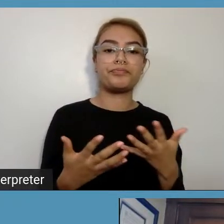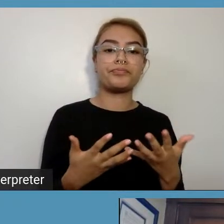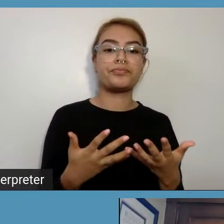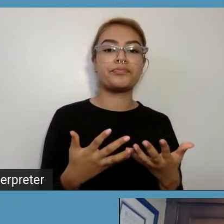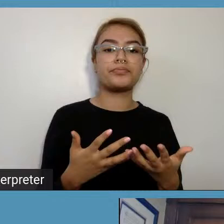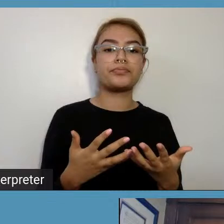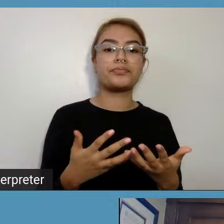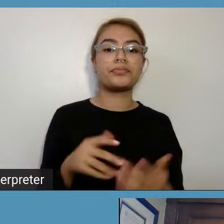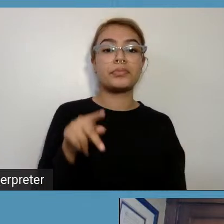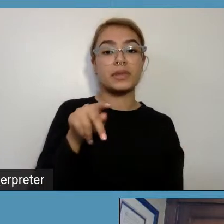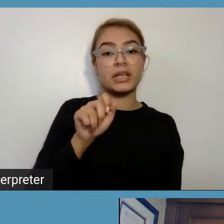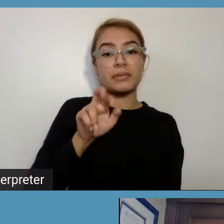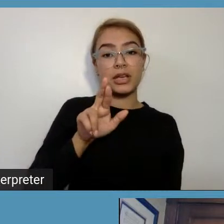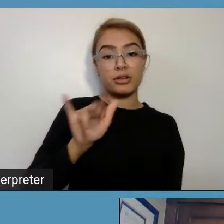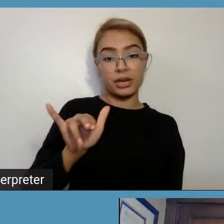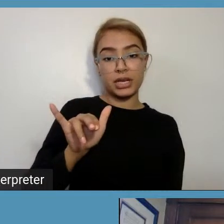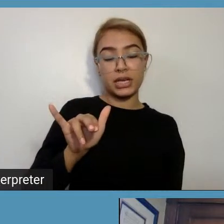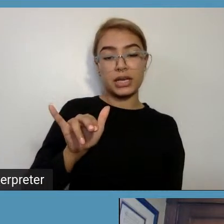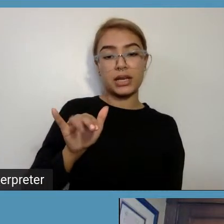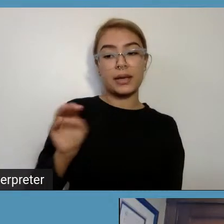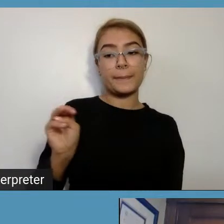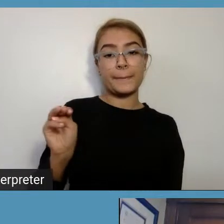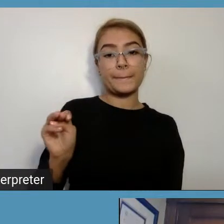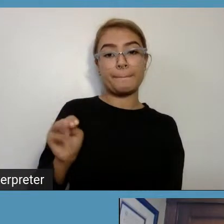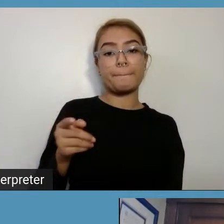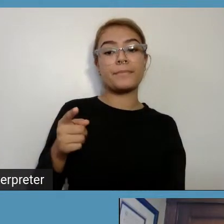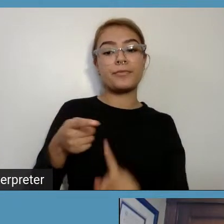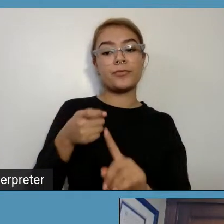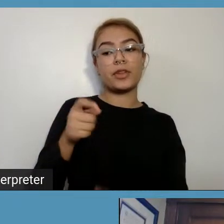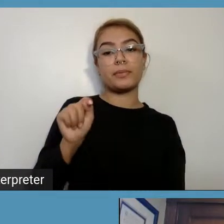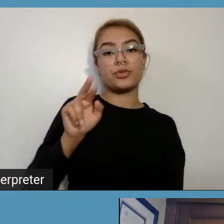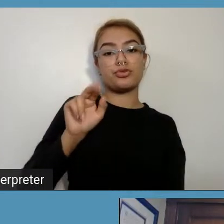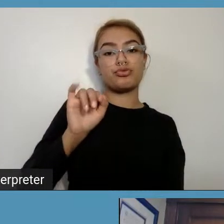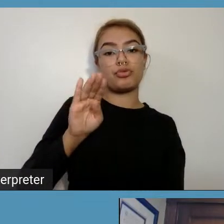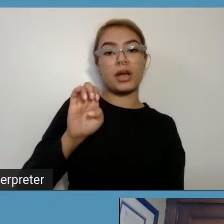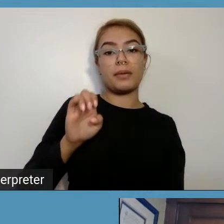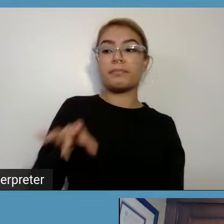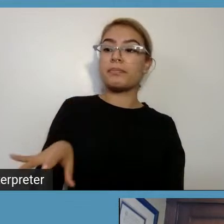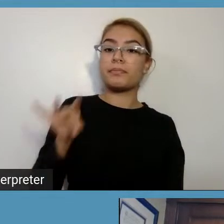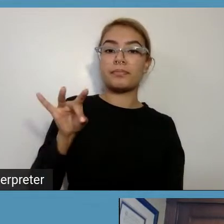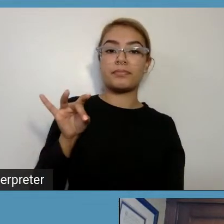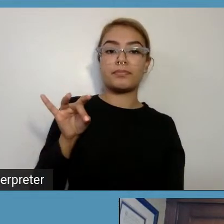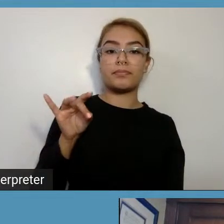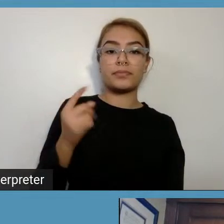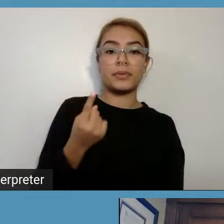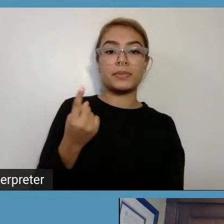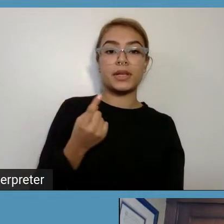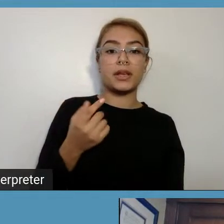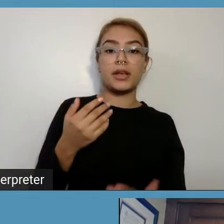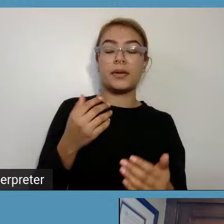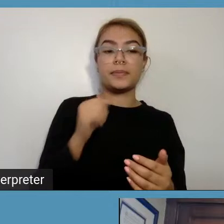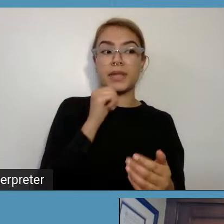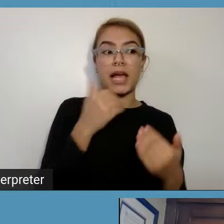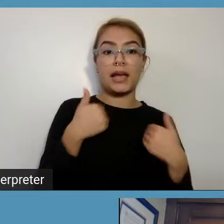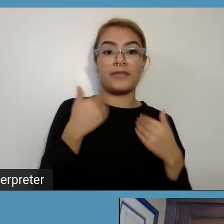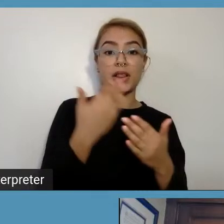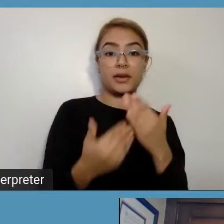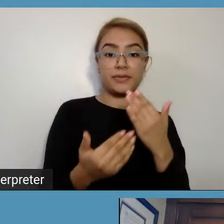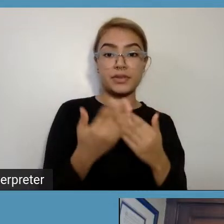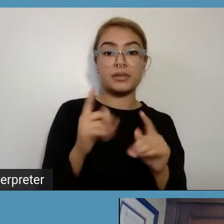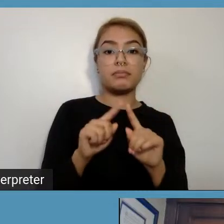Perry Murdoch, who's from the Timpanogos Tribe, said, I picked something up one time without gloves on,